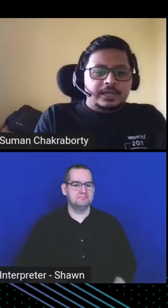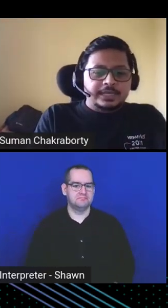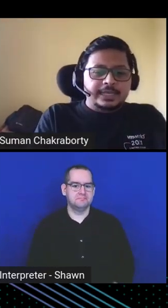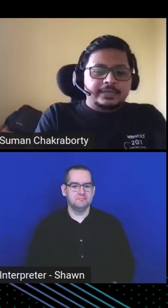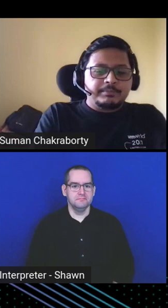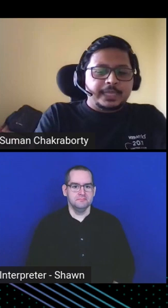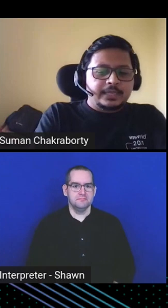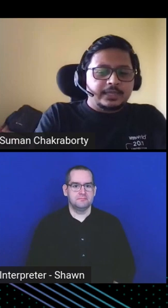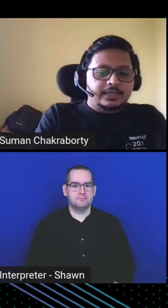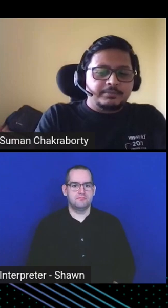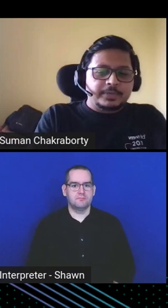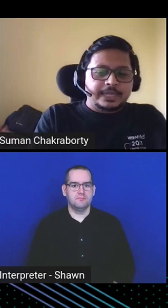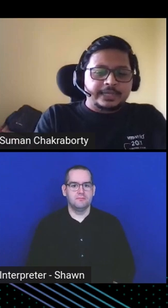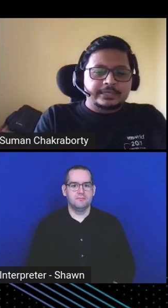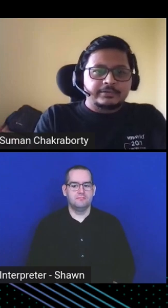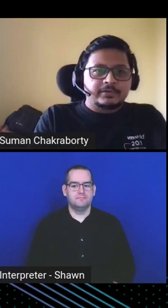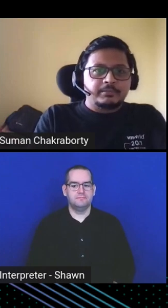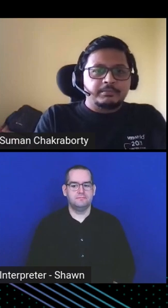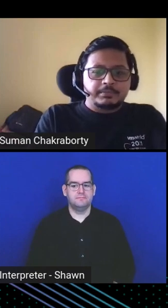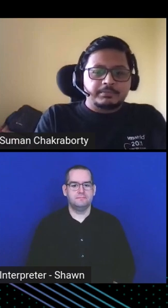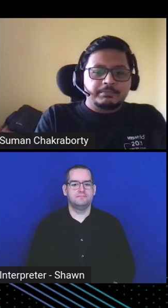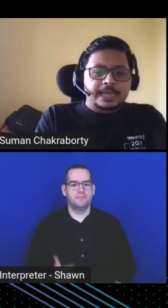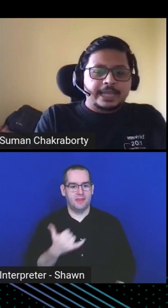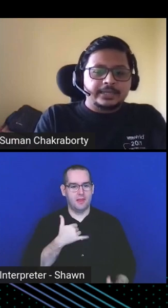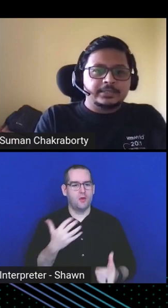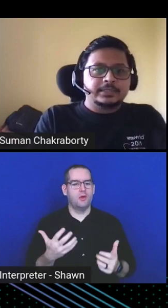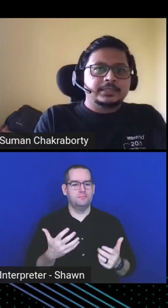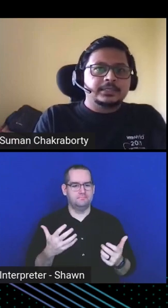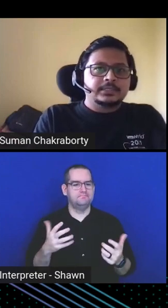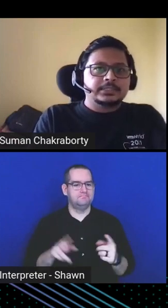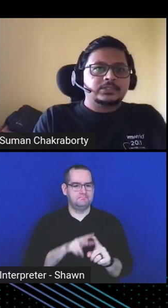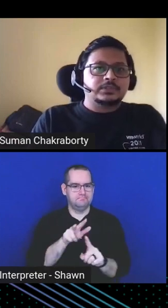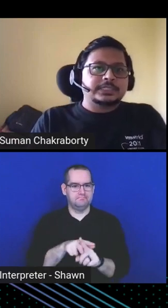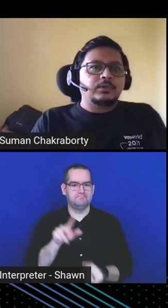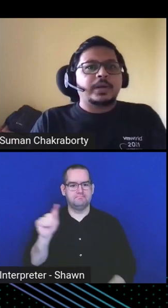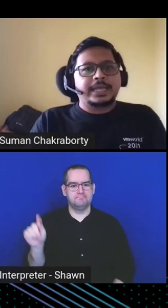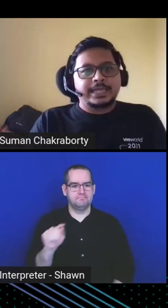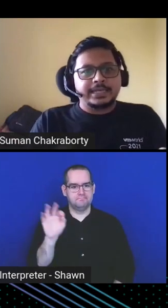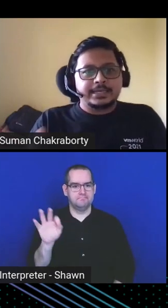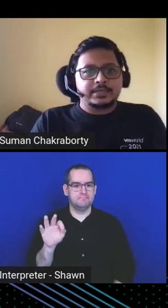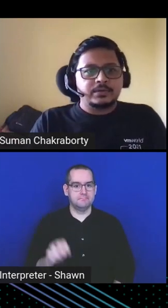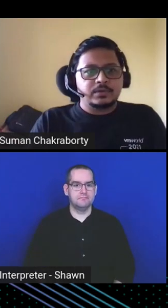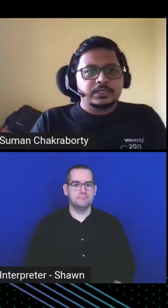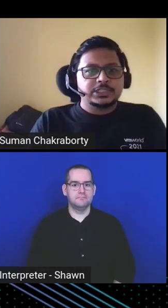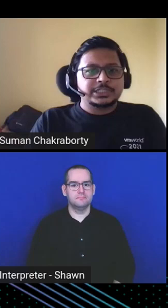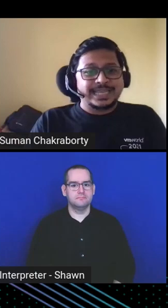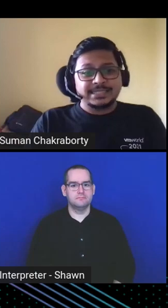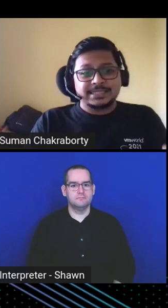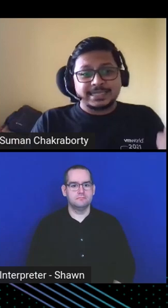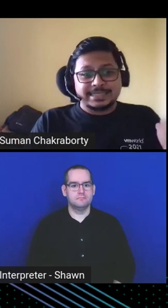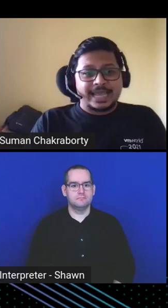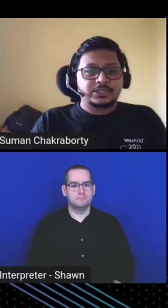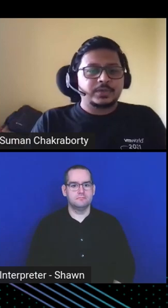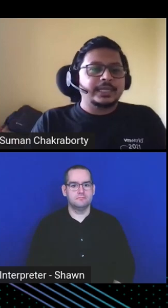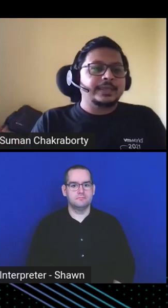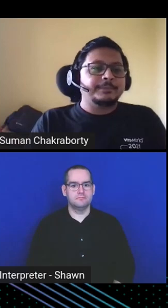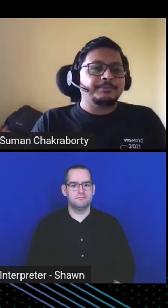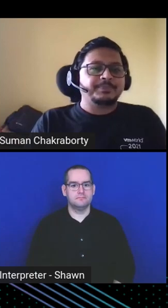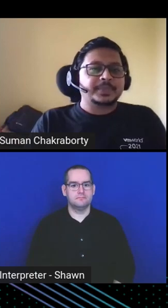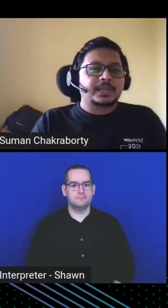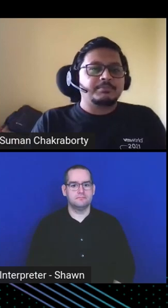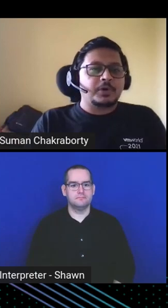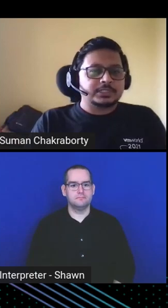So let me apply Terraform plan just to see what I intend to change is